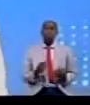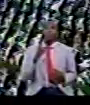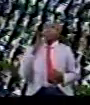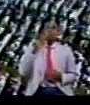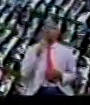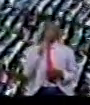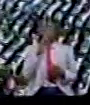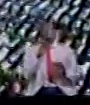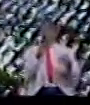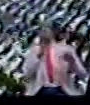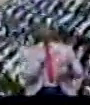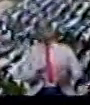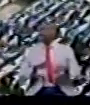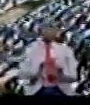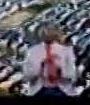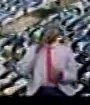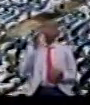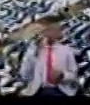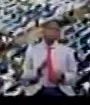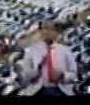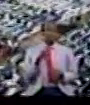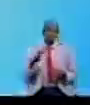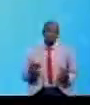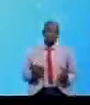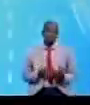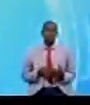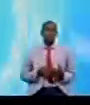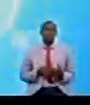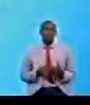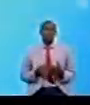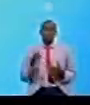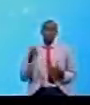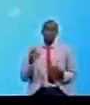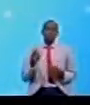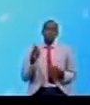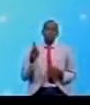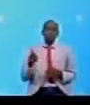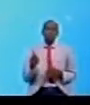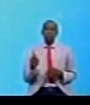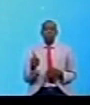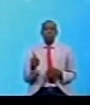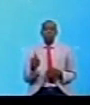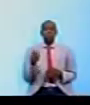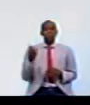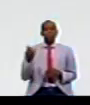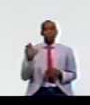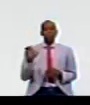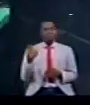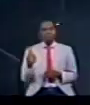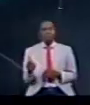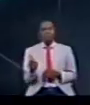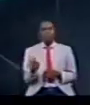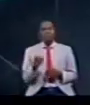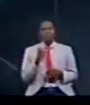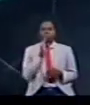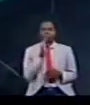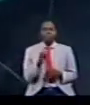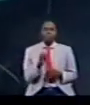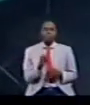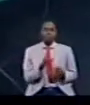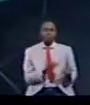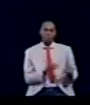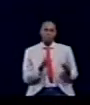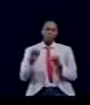of untimely death. Listen to me very well. Just before...